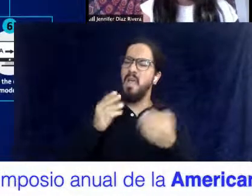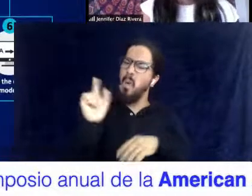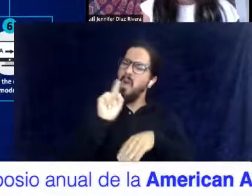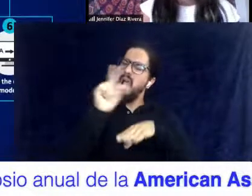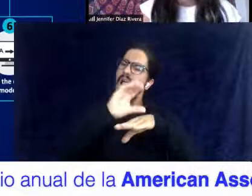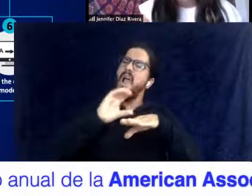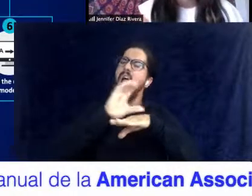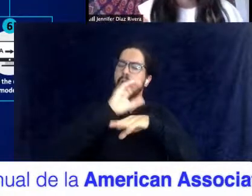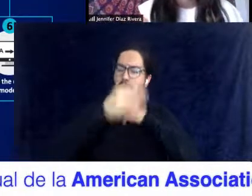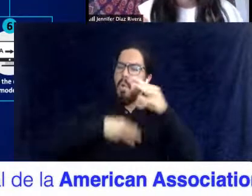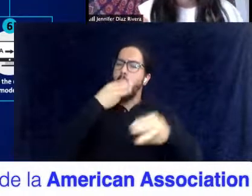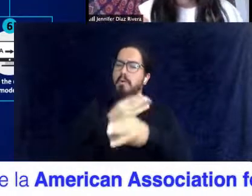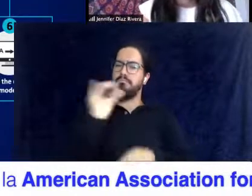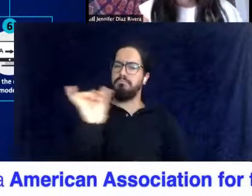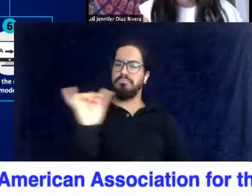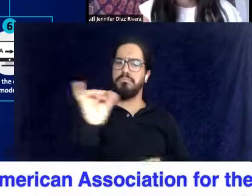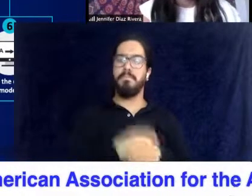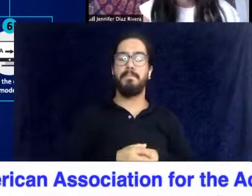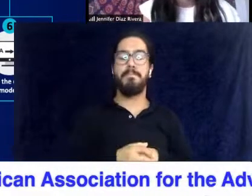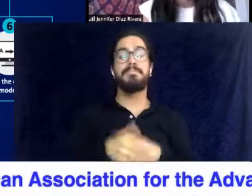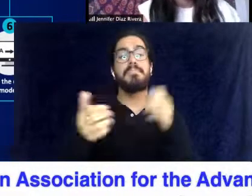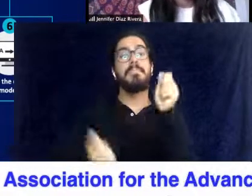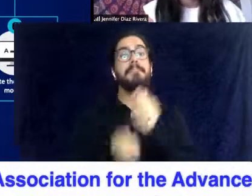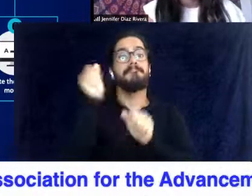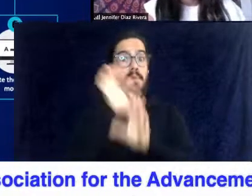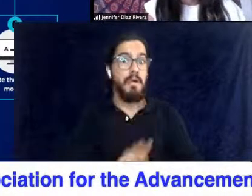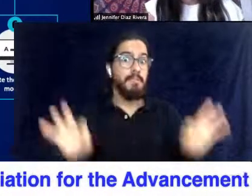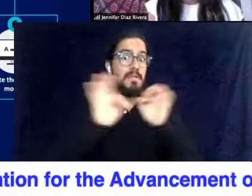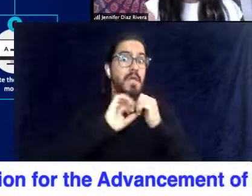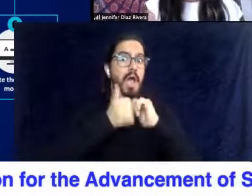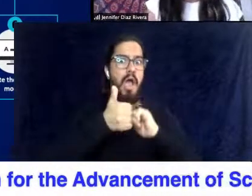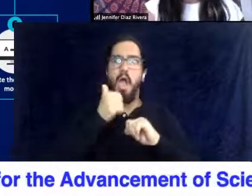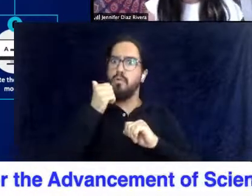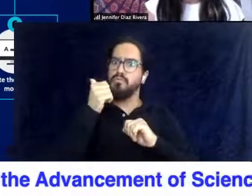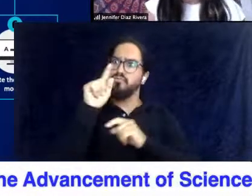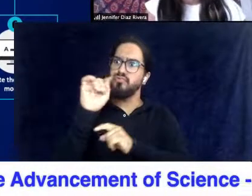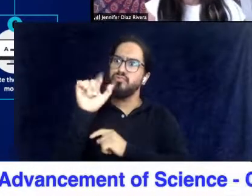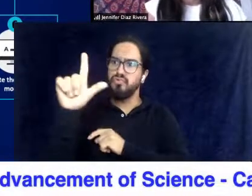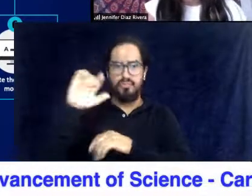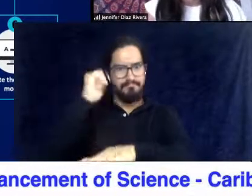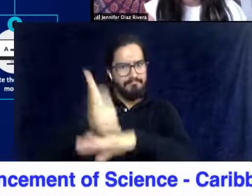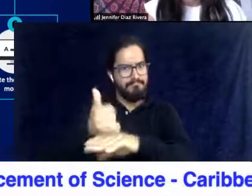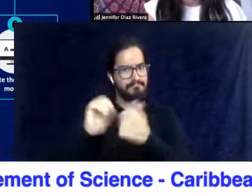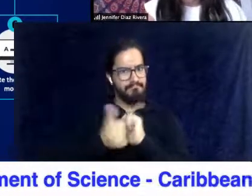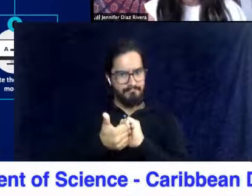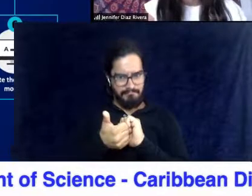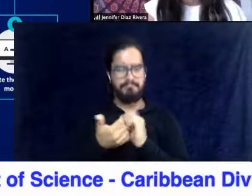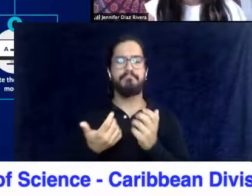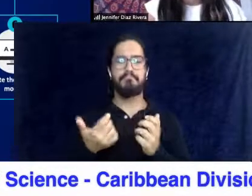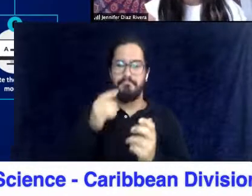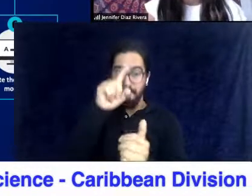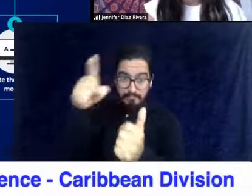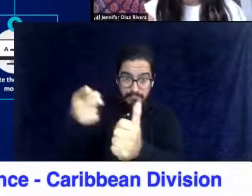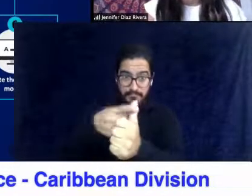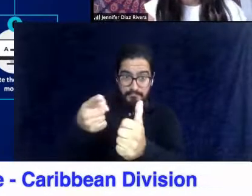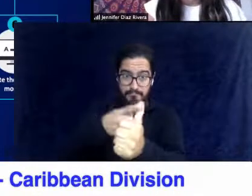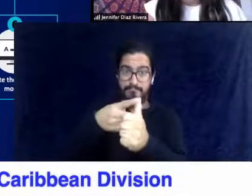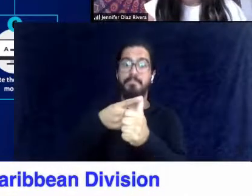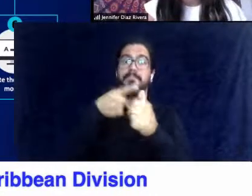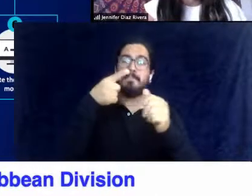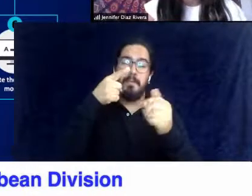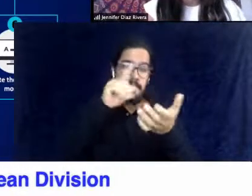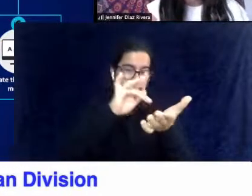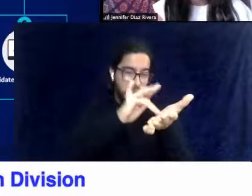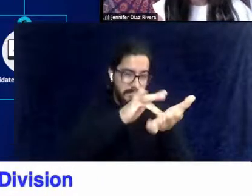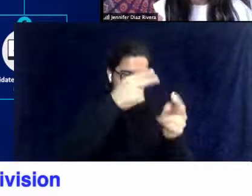The most important part is how we created this tool. In the first step, we used as input the name of every drug under